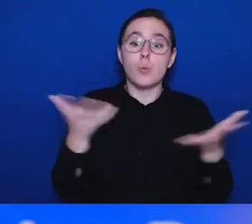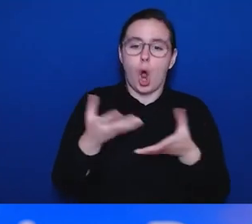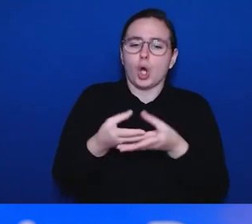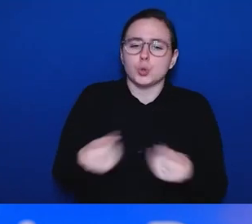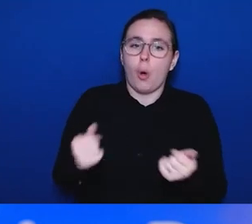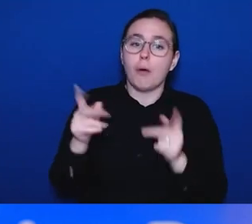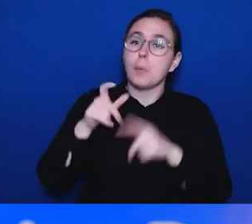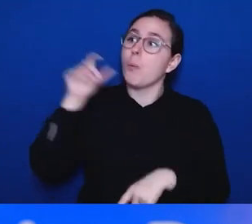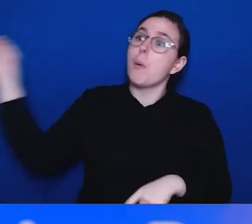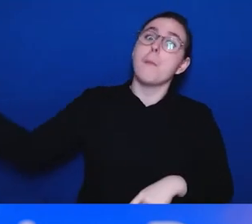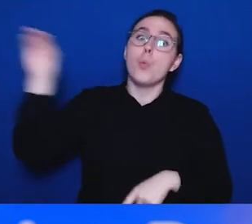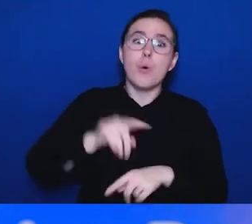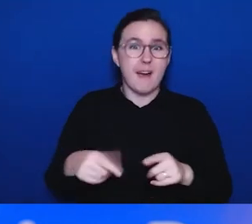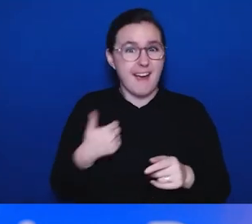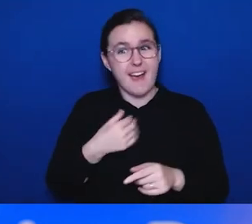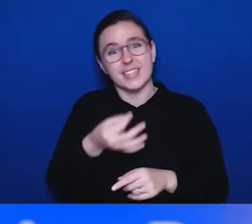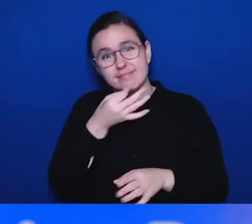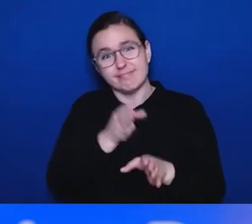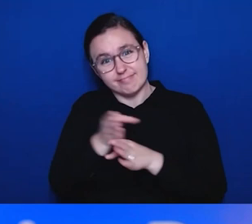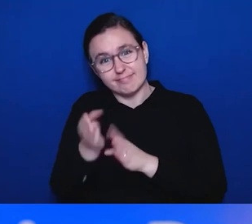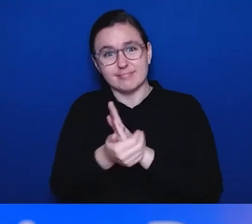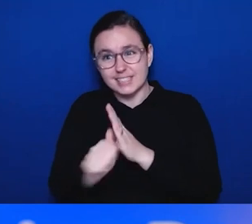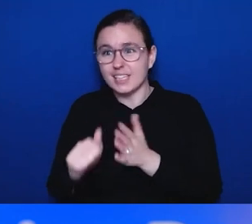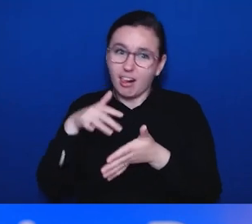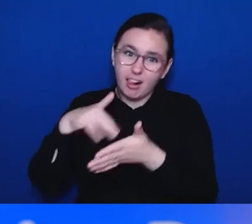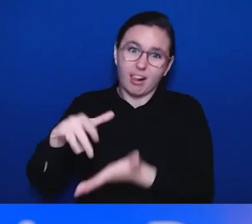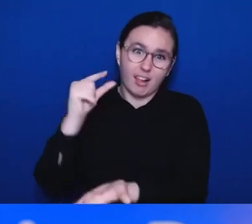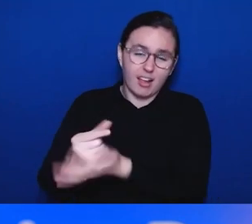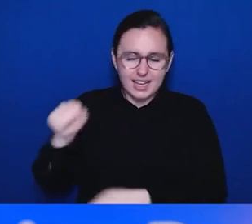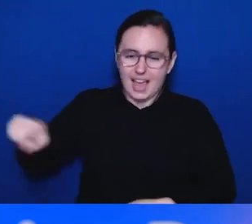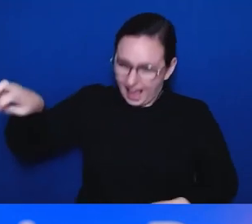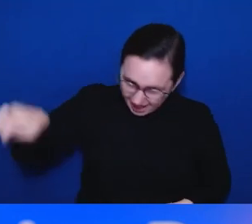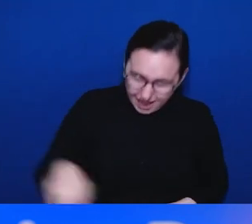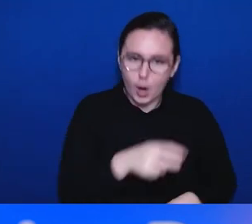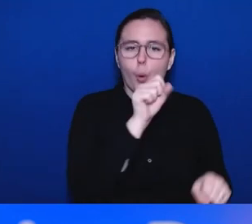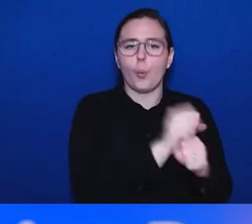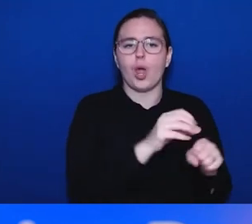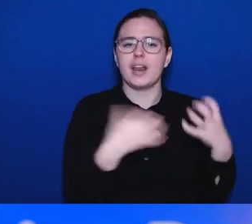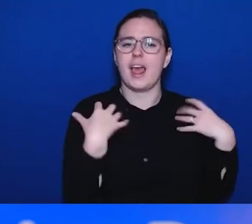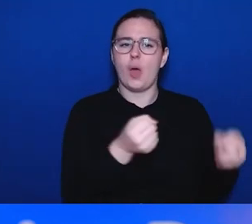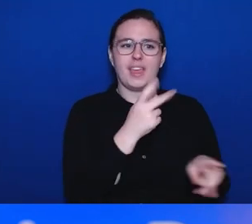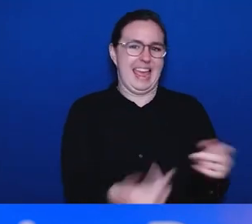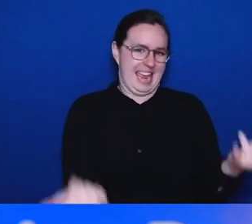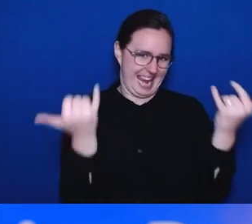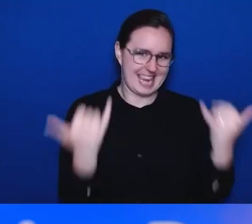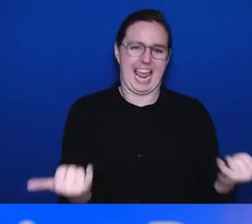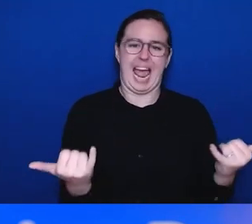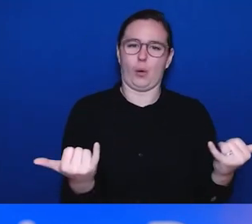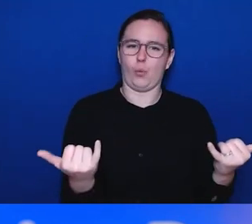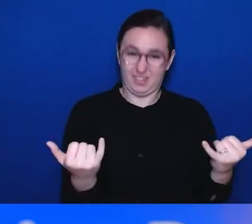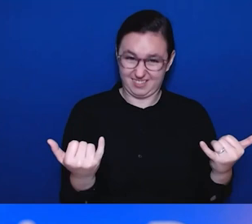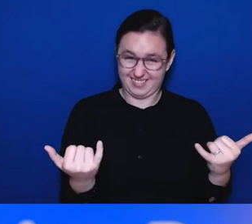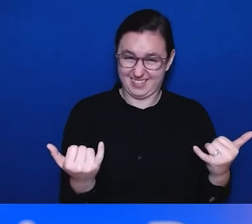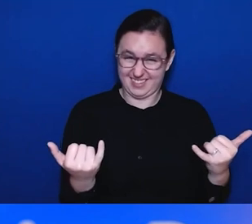are recognized by our medical system was what that announcement's about yesterday. That's about the immediate term, making sure we have people now for British Columbians in